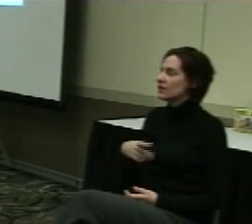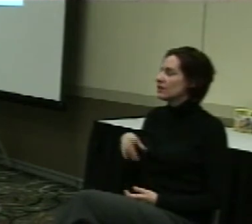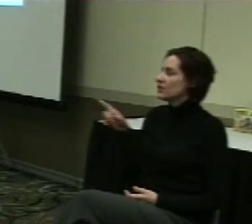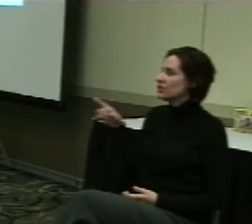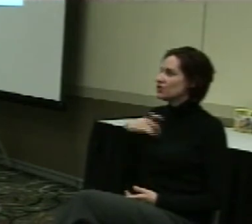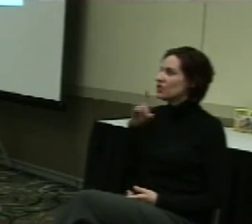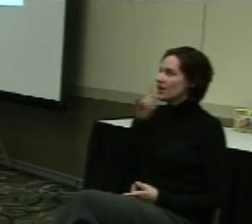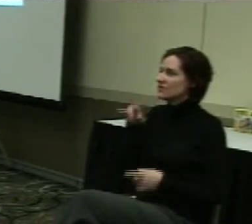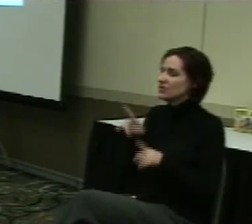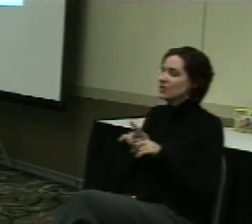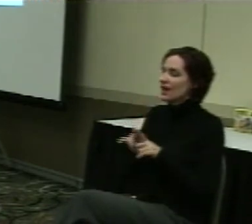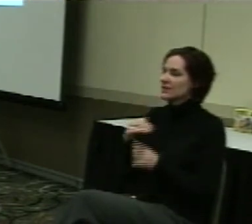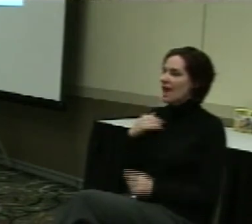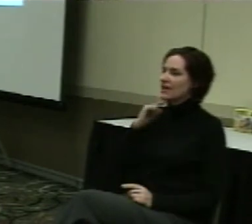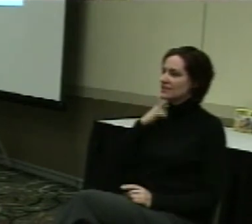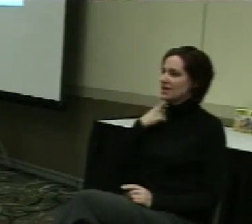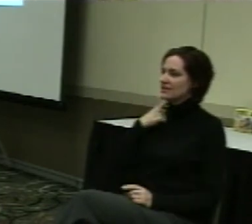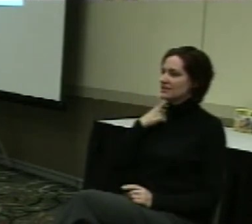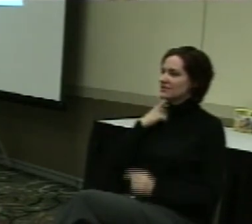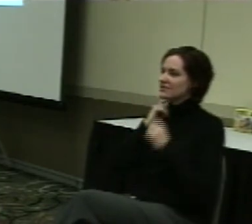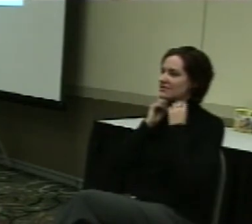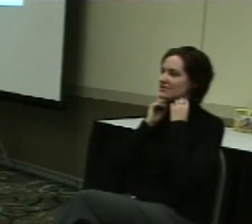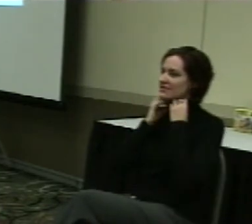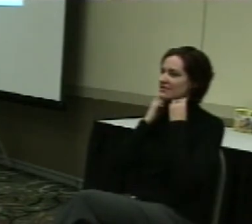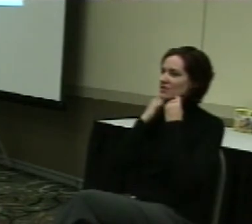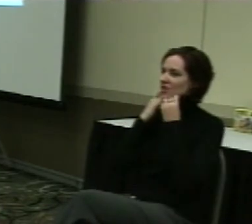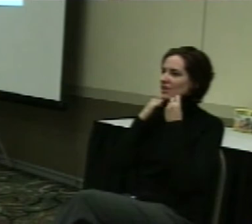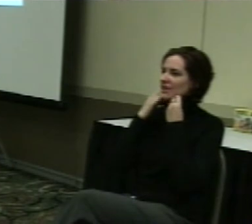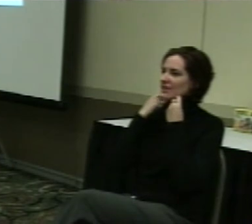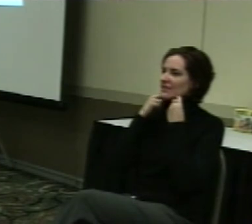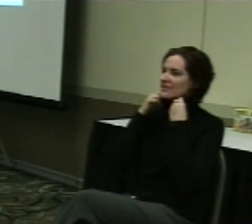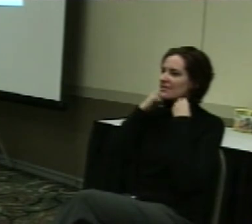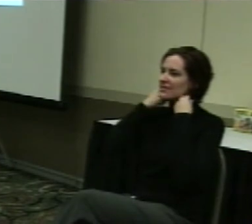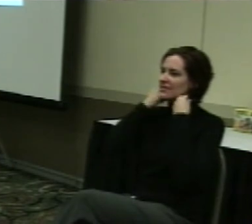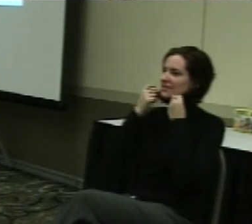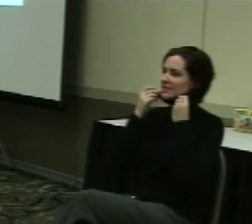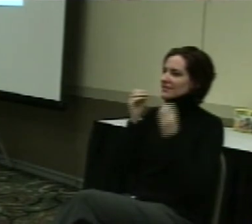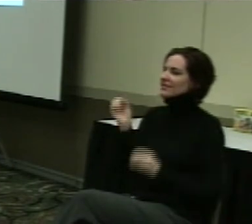What did you jot down and what did you share? Did you hear surprises?